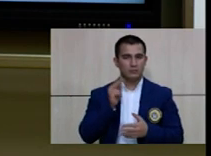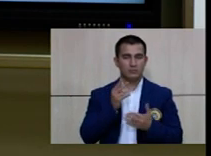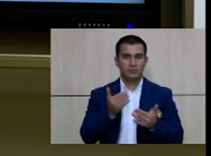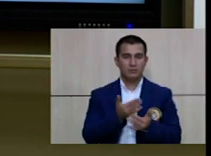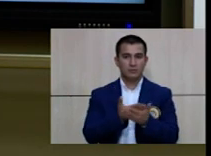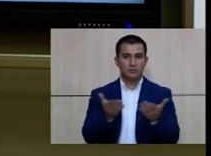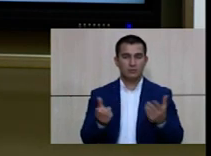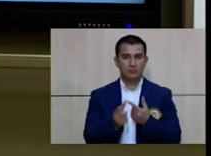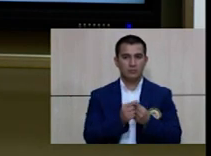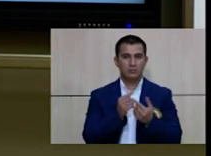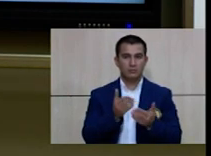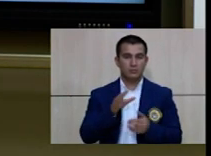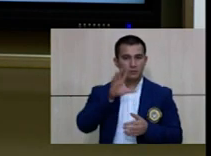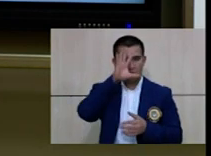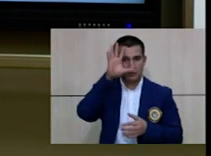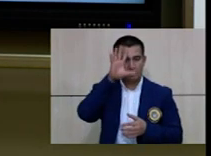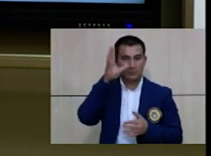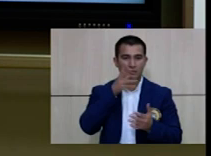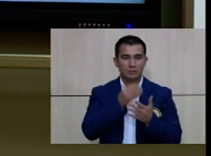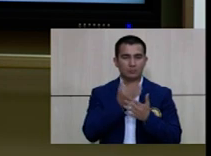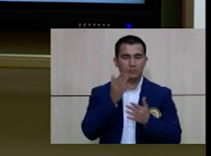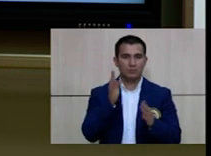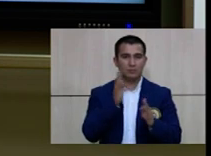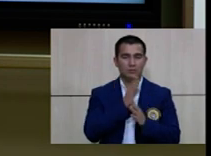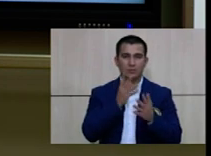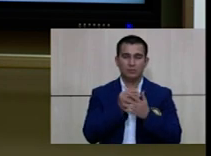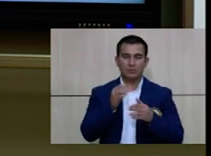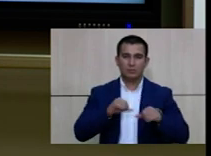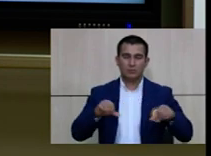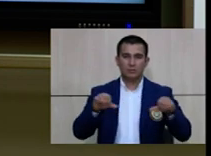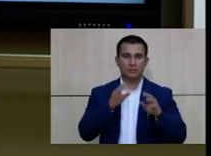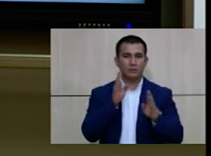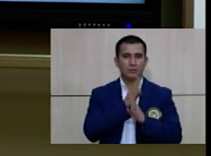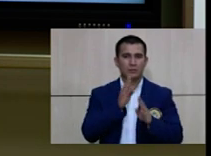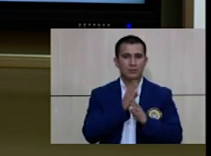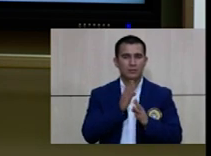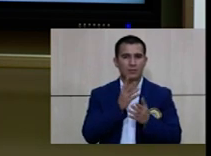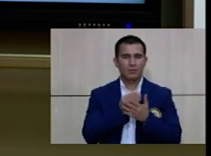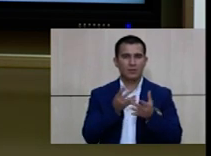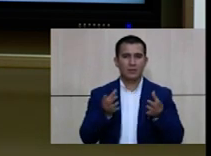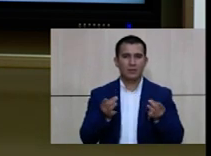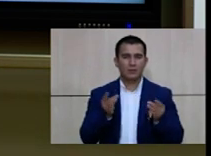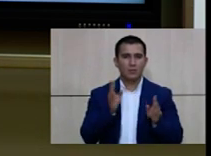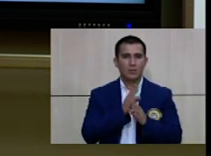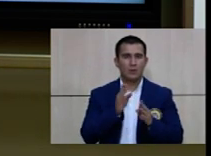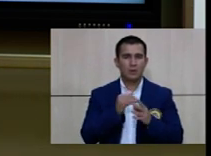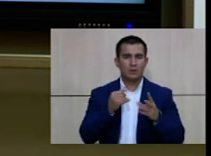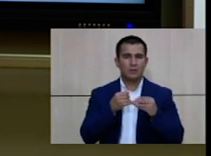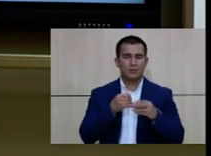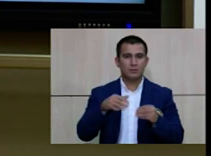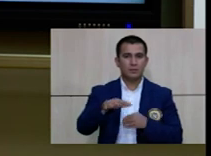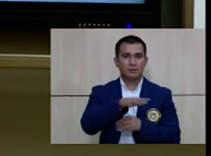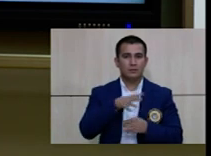bilan Surxondaryo tabiiy geografik okrugining iqlimi, suvlari,